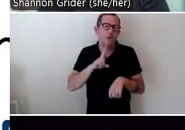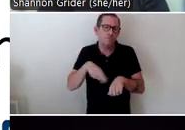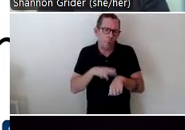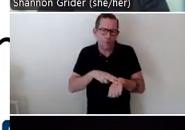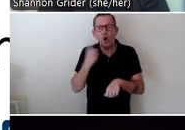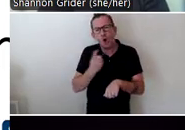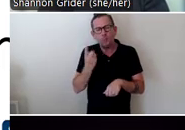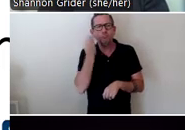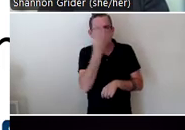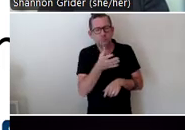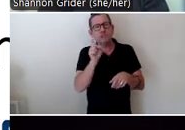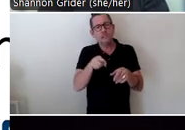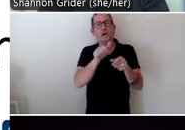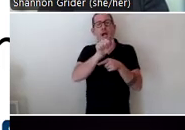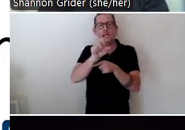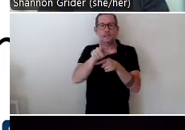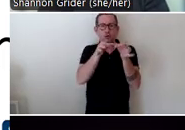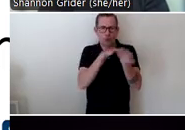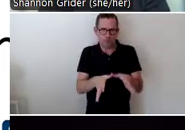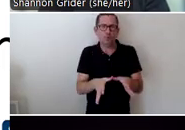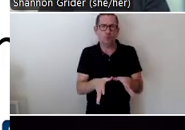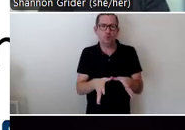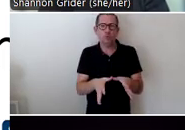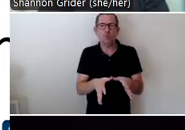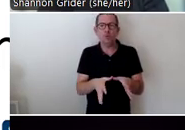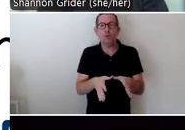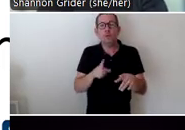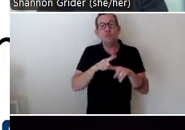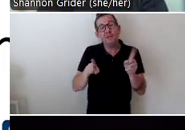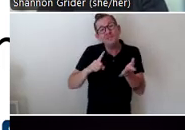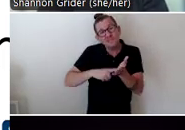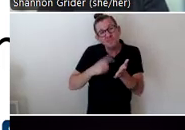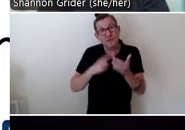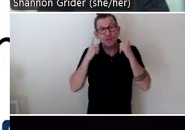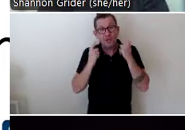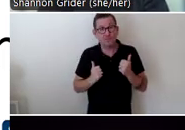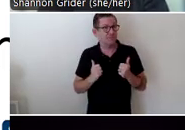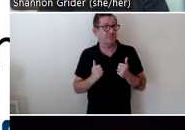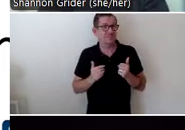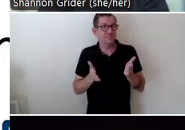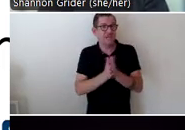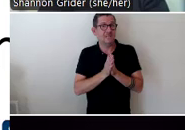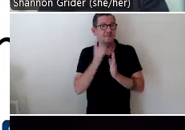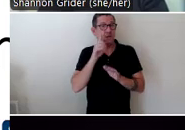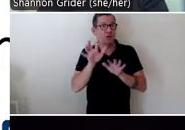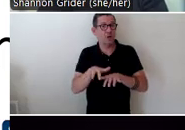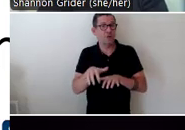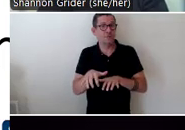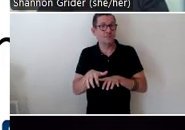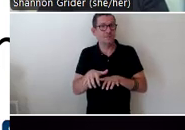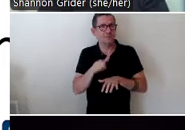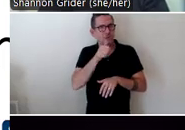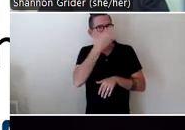Of course, request which type of service you need, whether it's an interpreter or a captioner, a CART provider, computer-aided